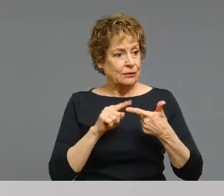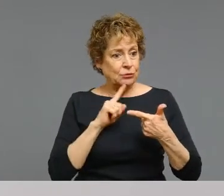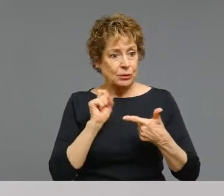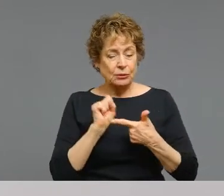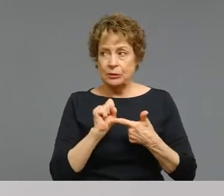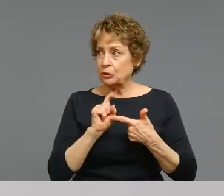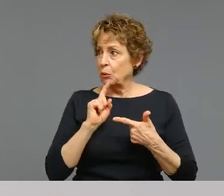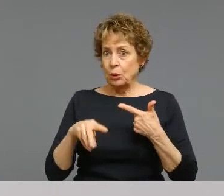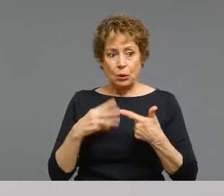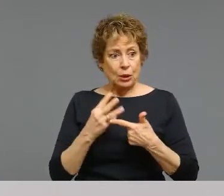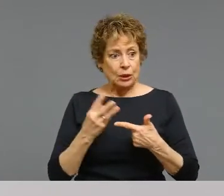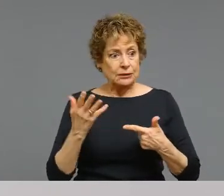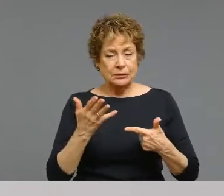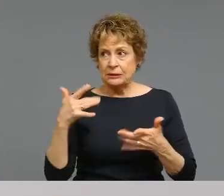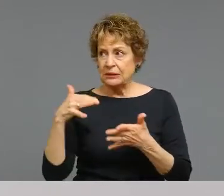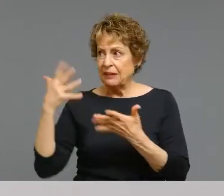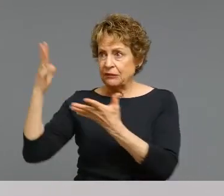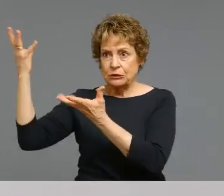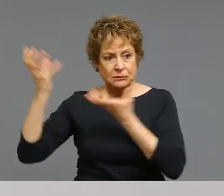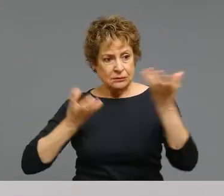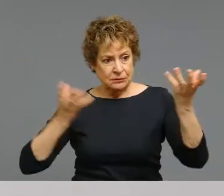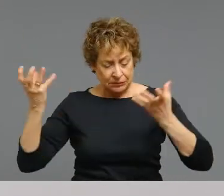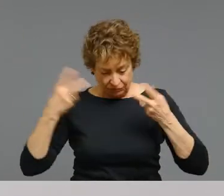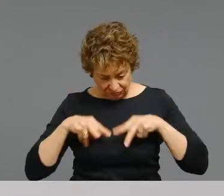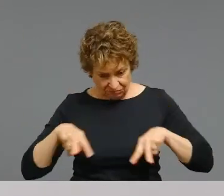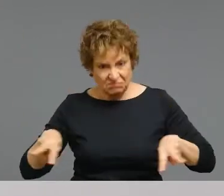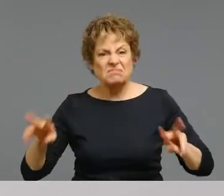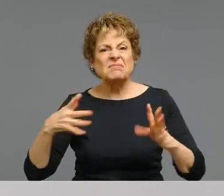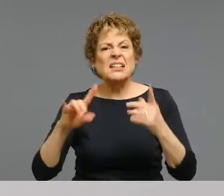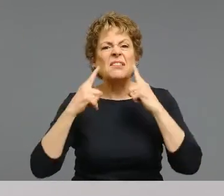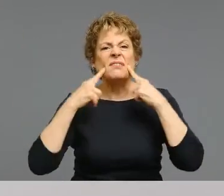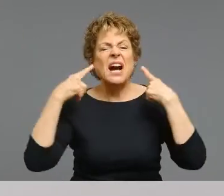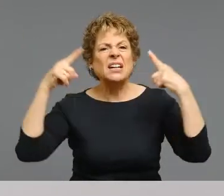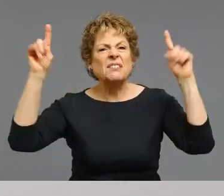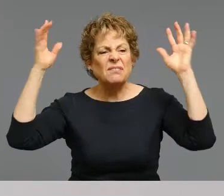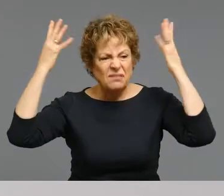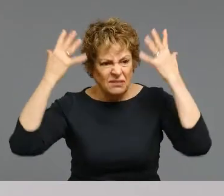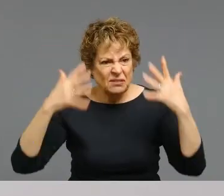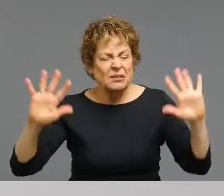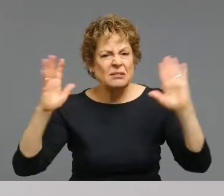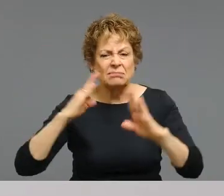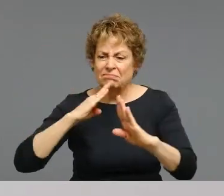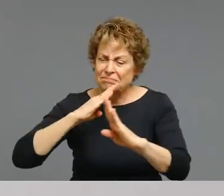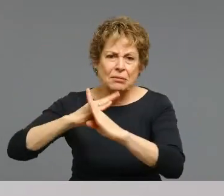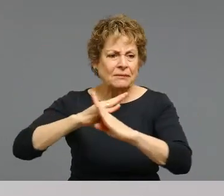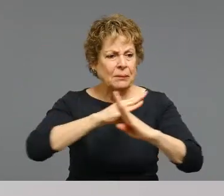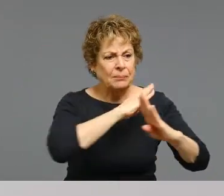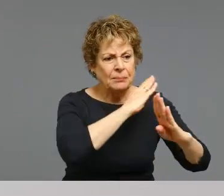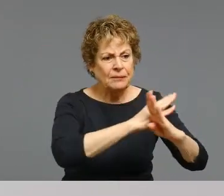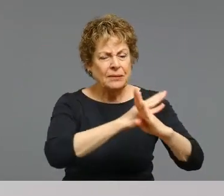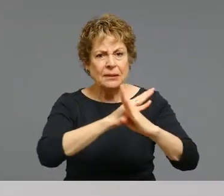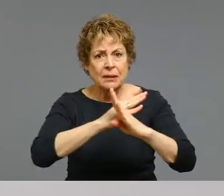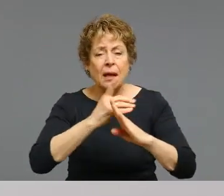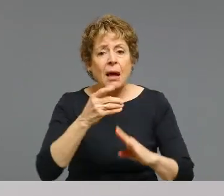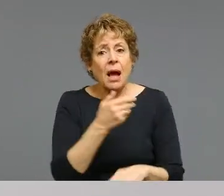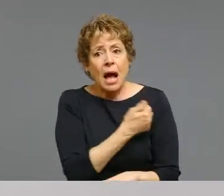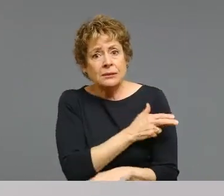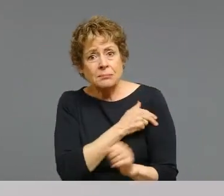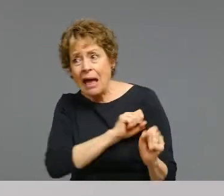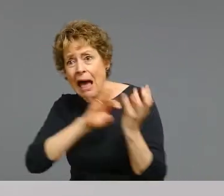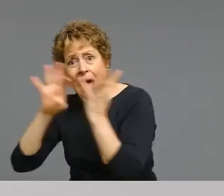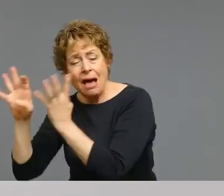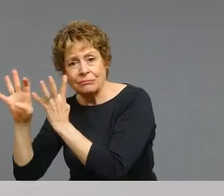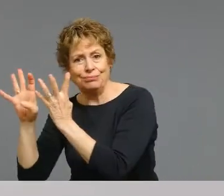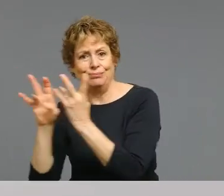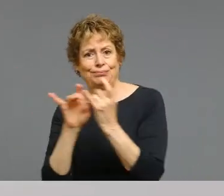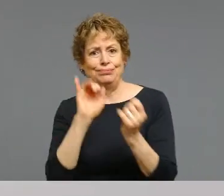effective at preventing hospitalization and death. And so we would encourage anybody who thinks that the vaccines aren't safe to look at our